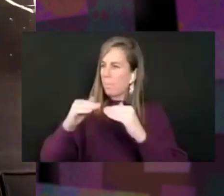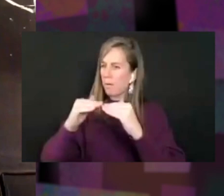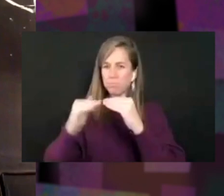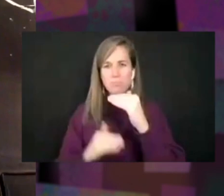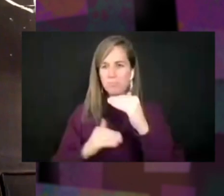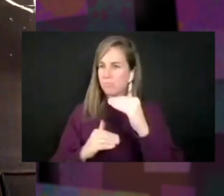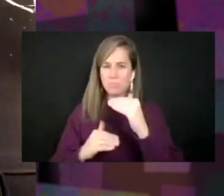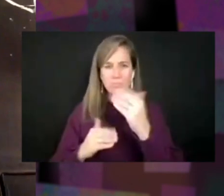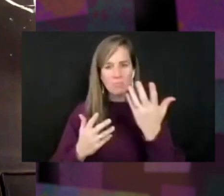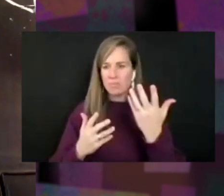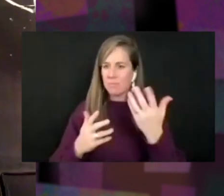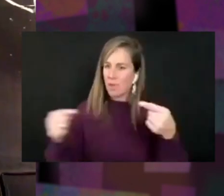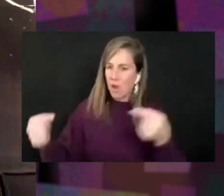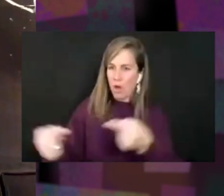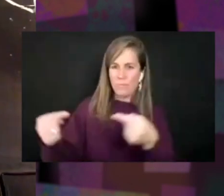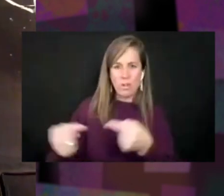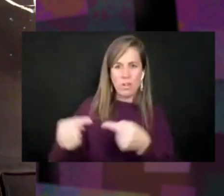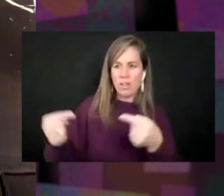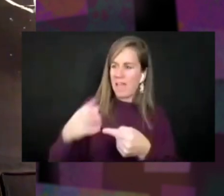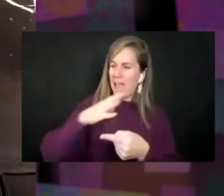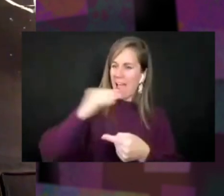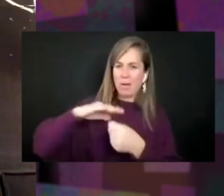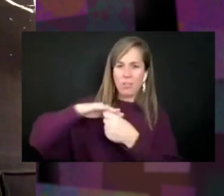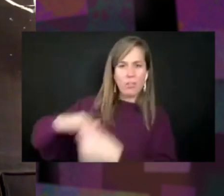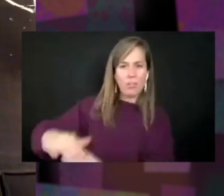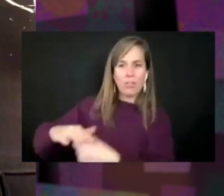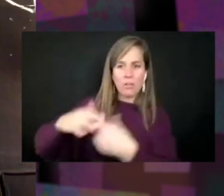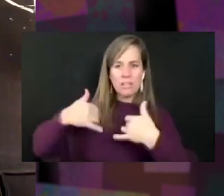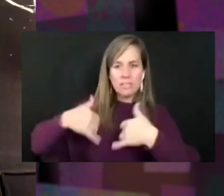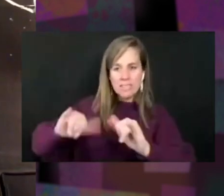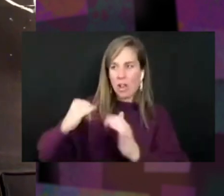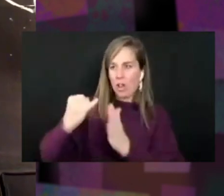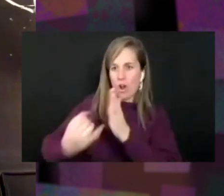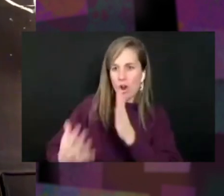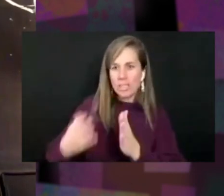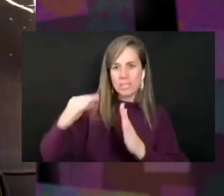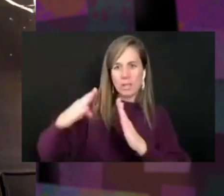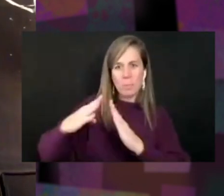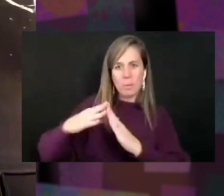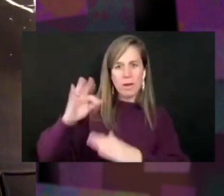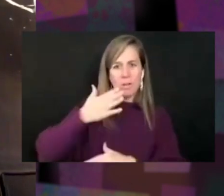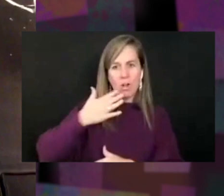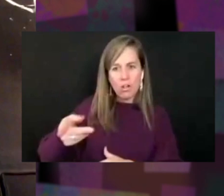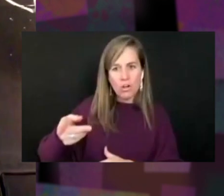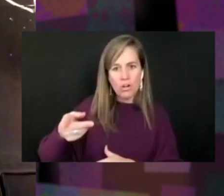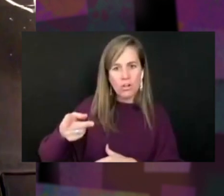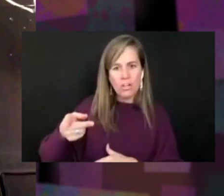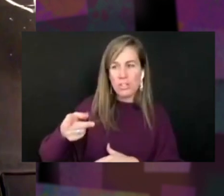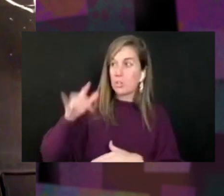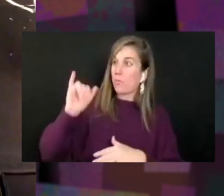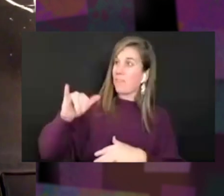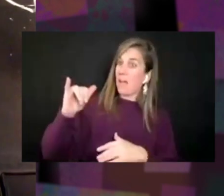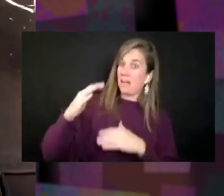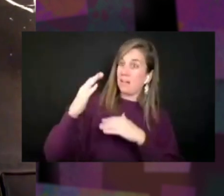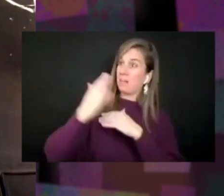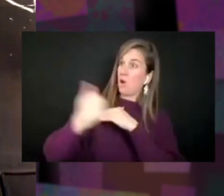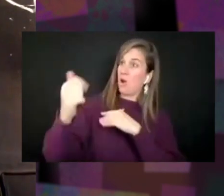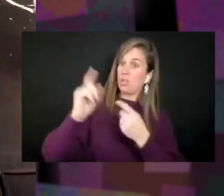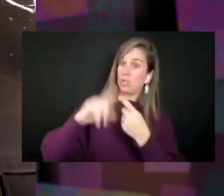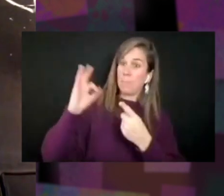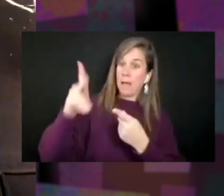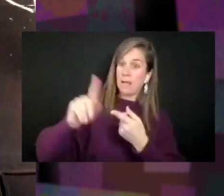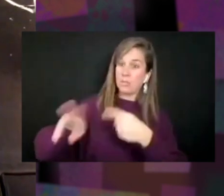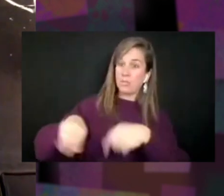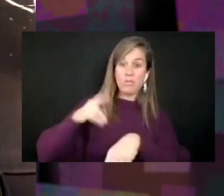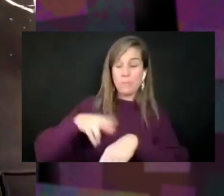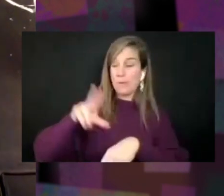of artists and communities of color in particular. So rather than join the call for back to normal, we have invested in a